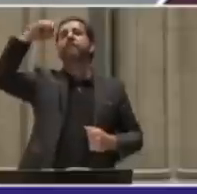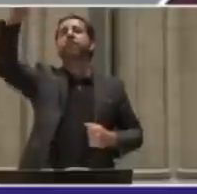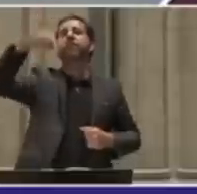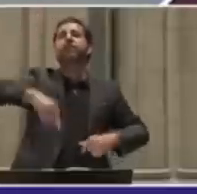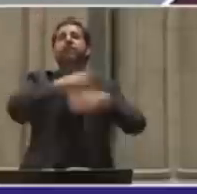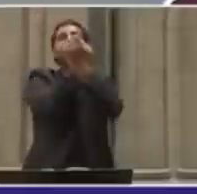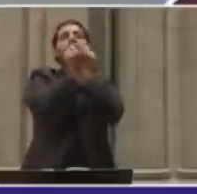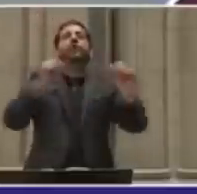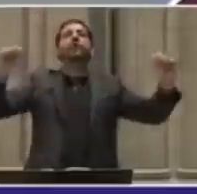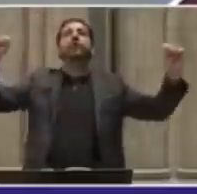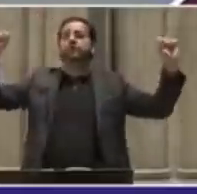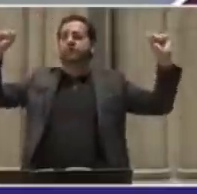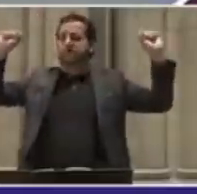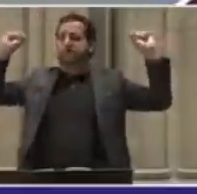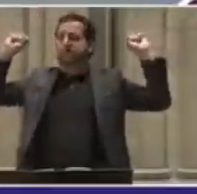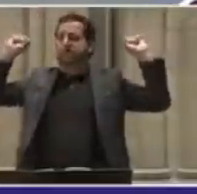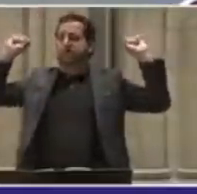freedom,